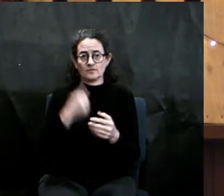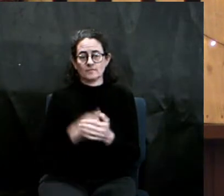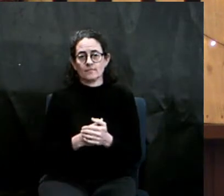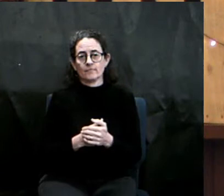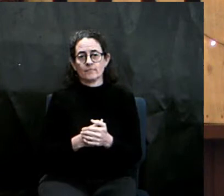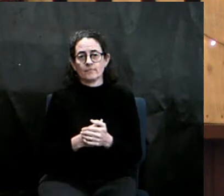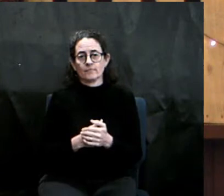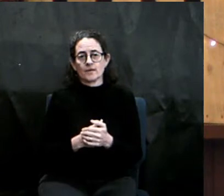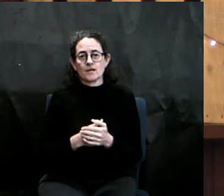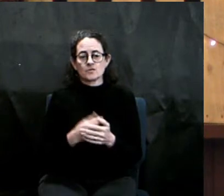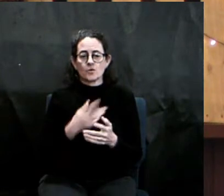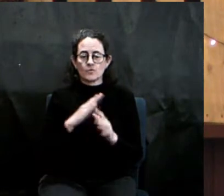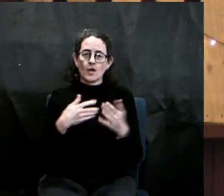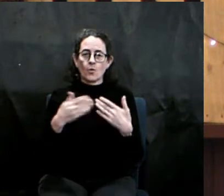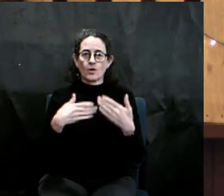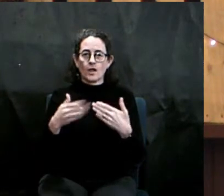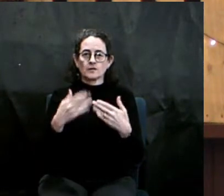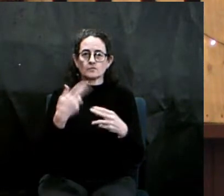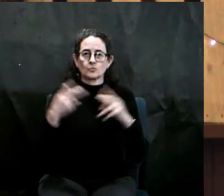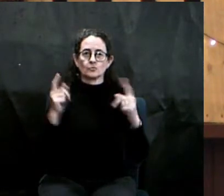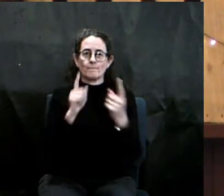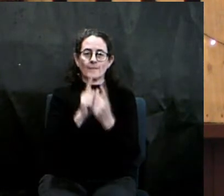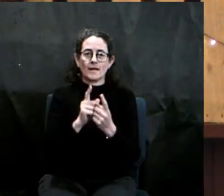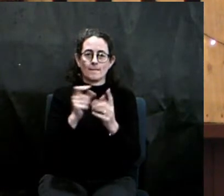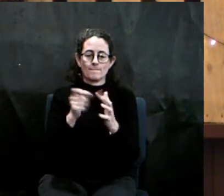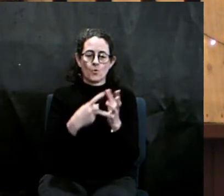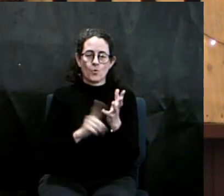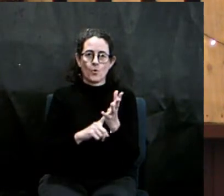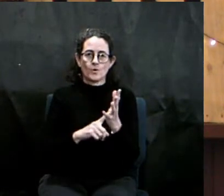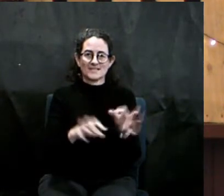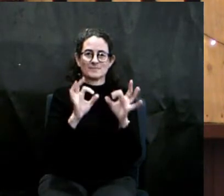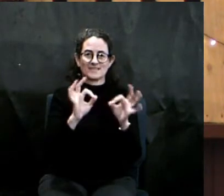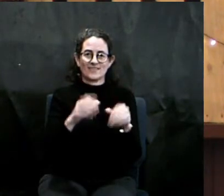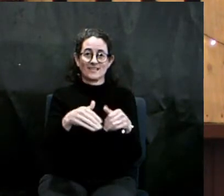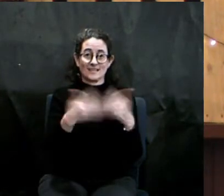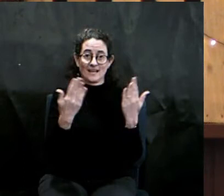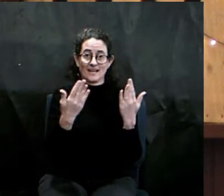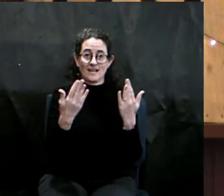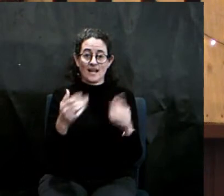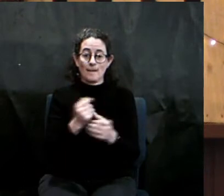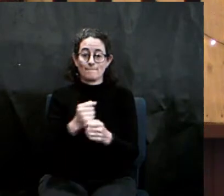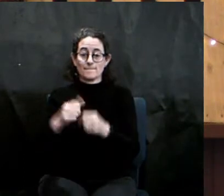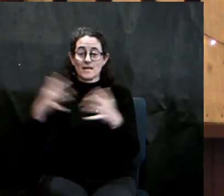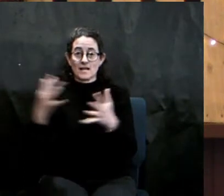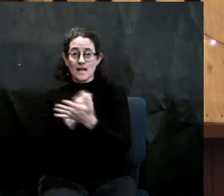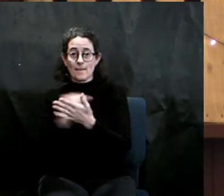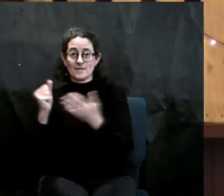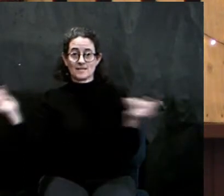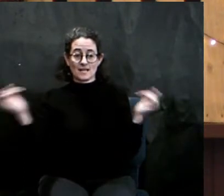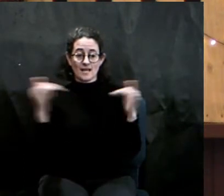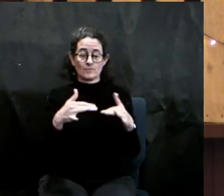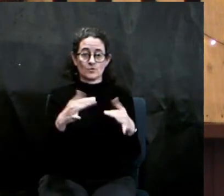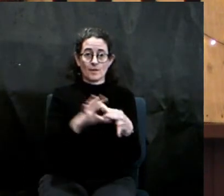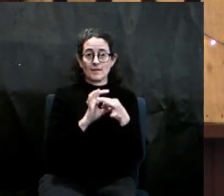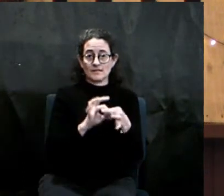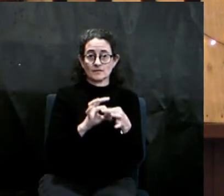They arranged to meet Paul on a certain day and came in even larger numbers to the place where he was staying. He witnessed to